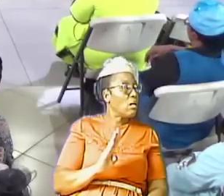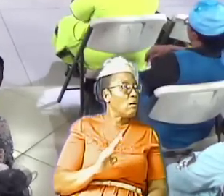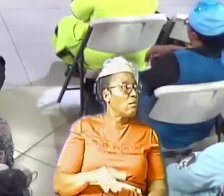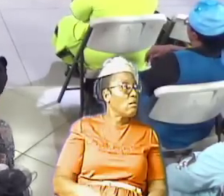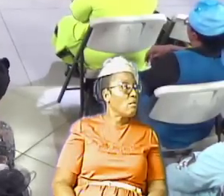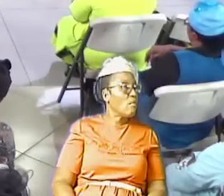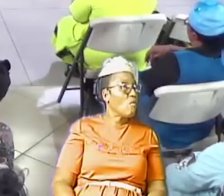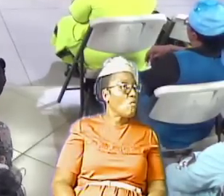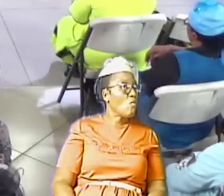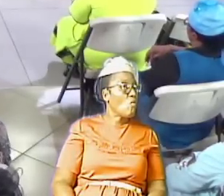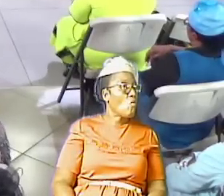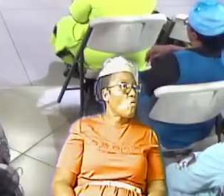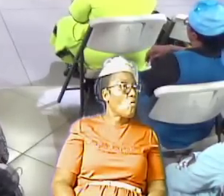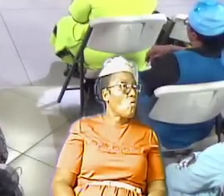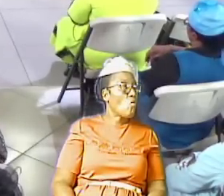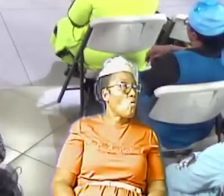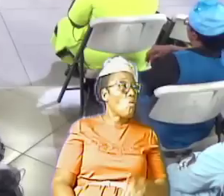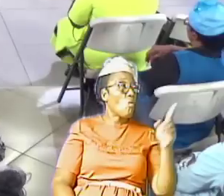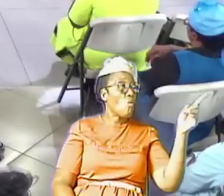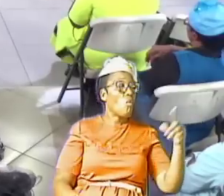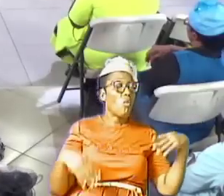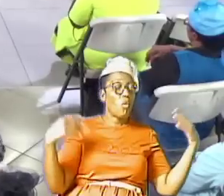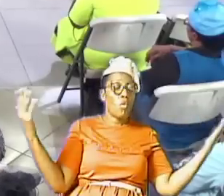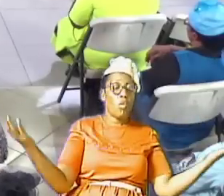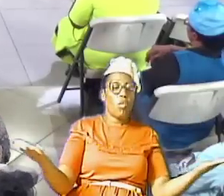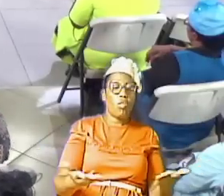Brethren, I'm here again.